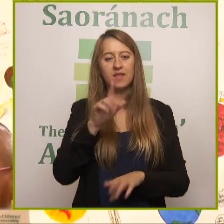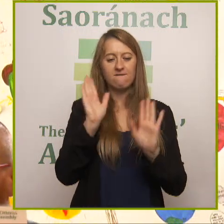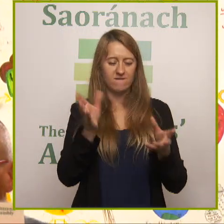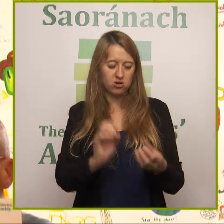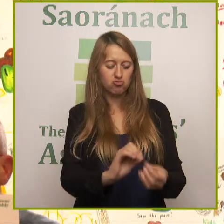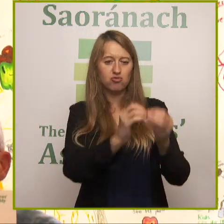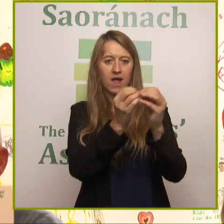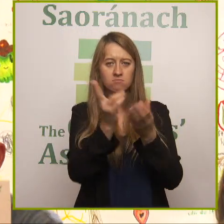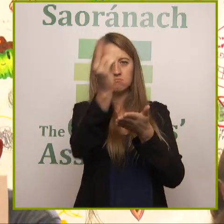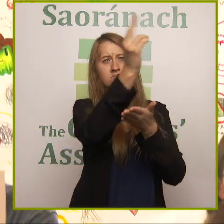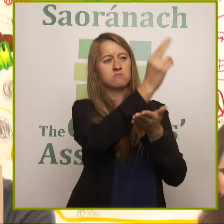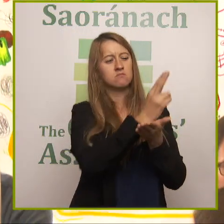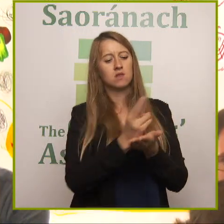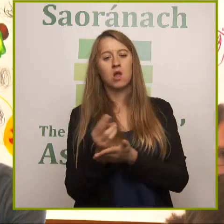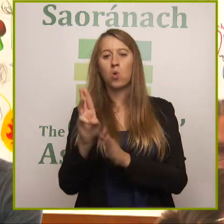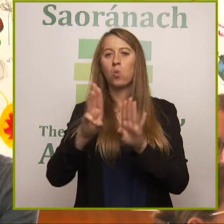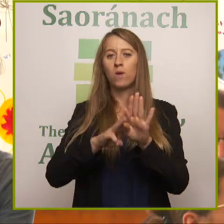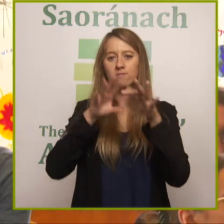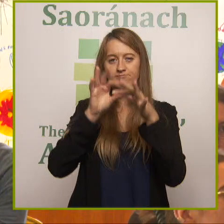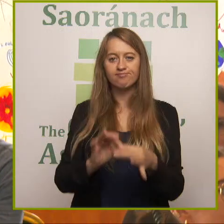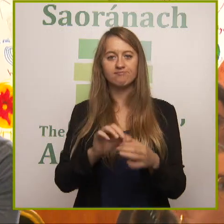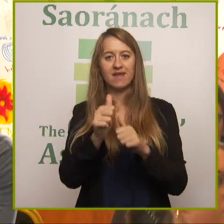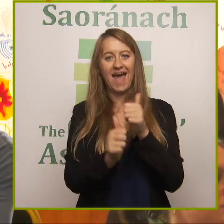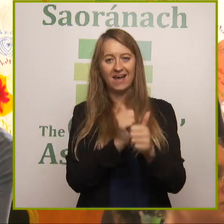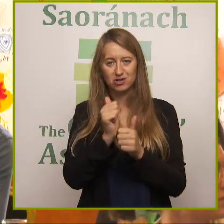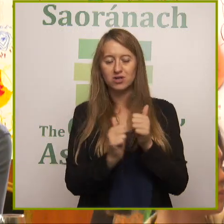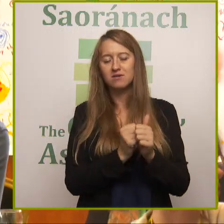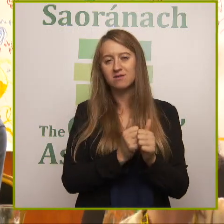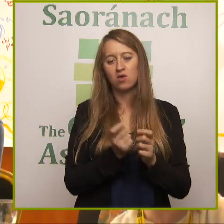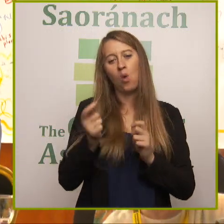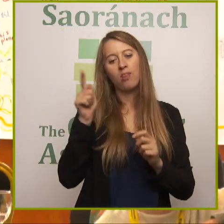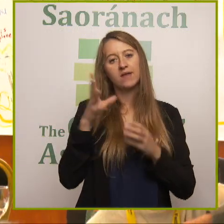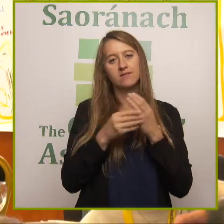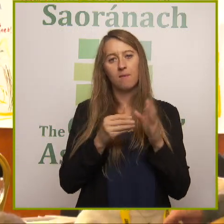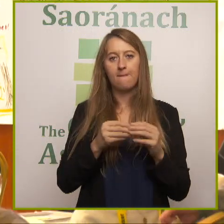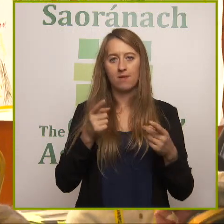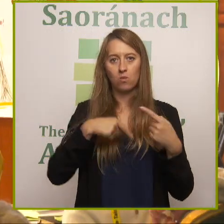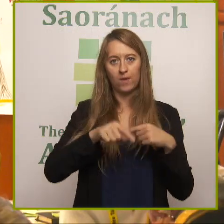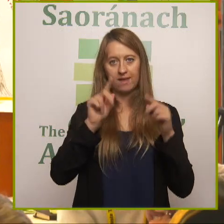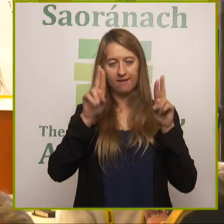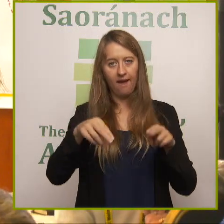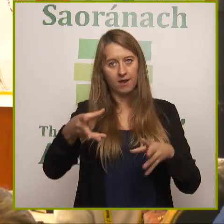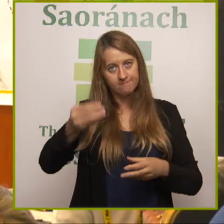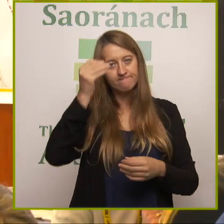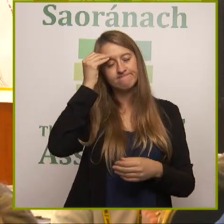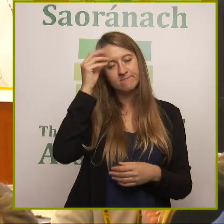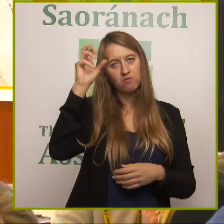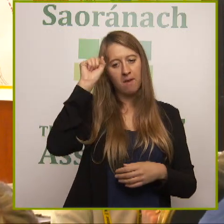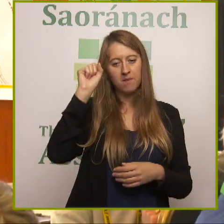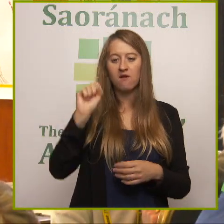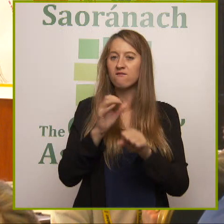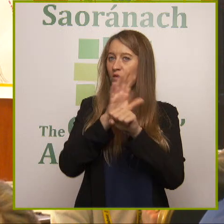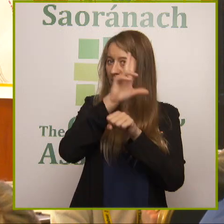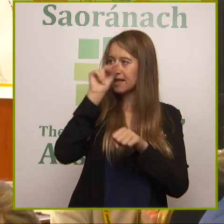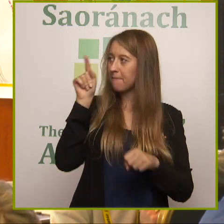I think they're very moving, and they're definitely something for us to keep in mind as well. And I really like the analogies there, like the jigsaw, that,